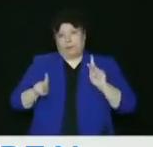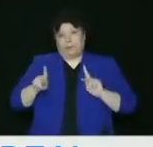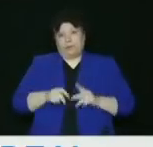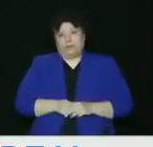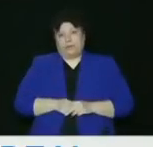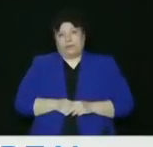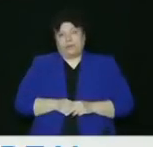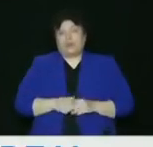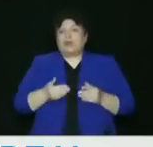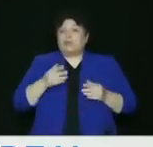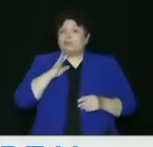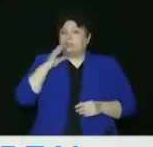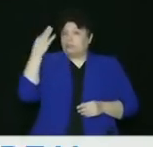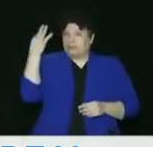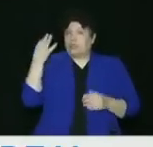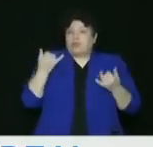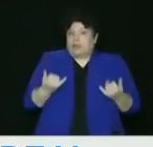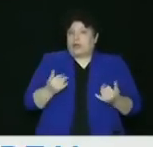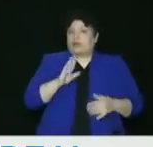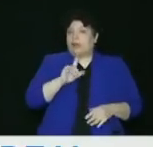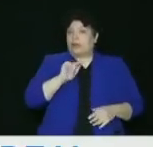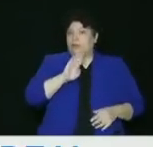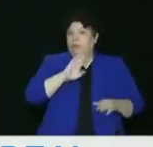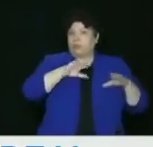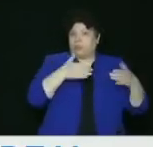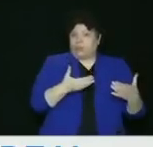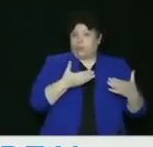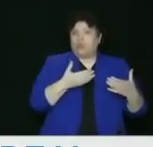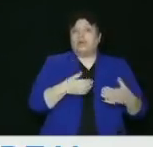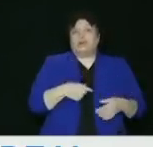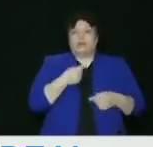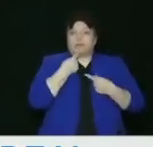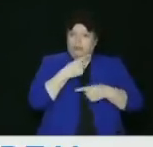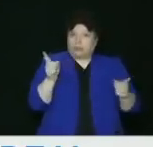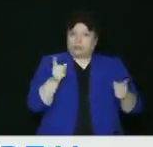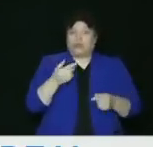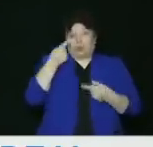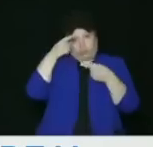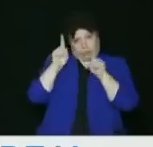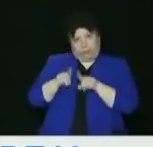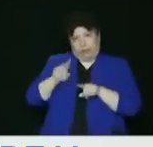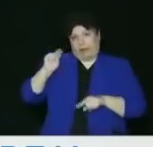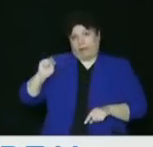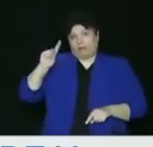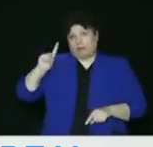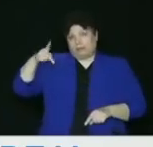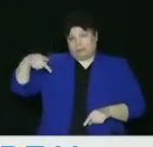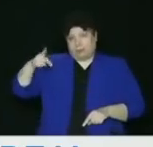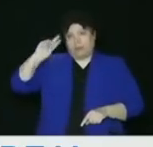Today, I'm announcing that the Liberal Party has come to an agreement with the NDP